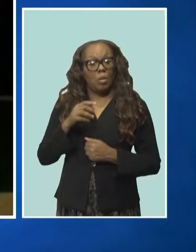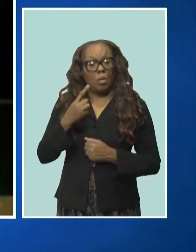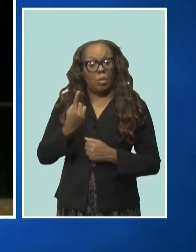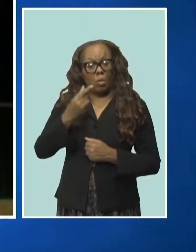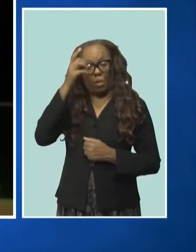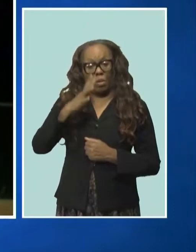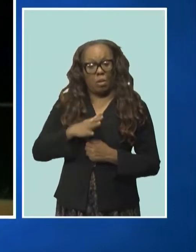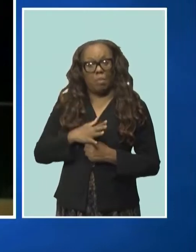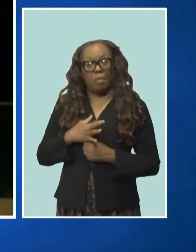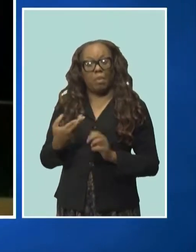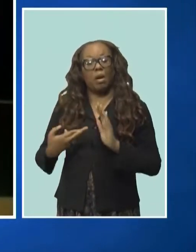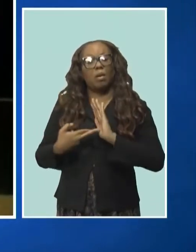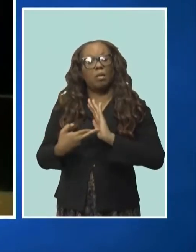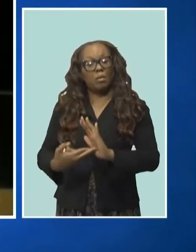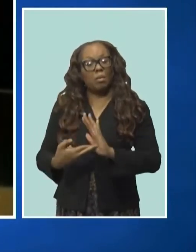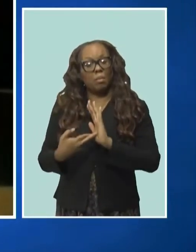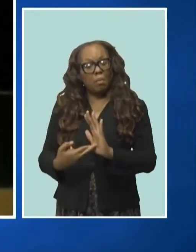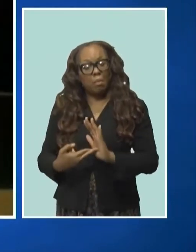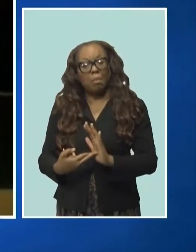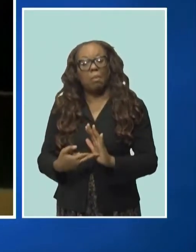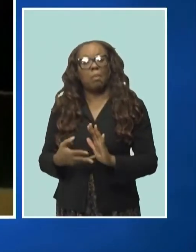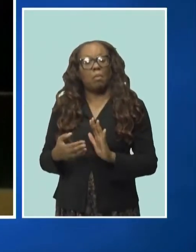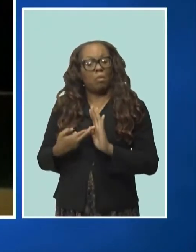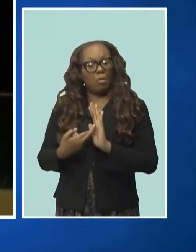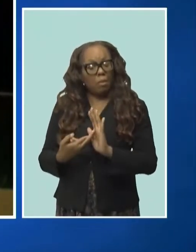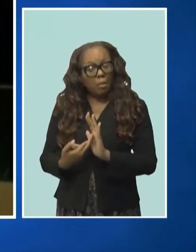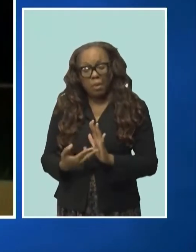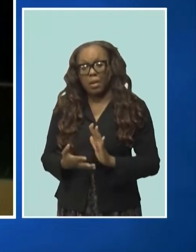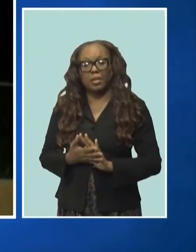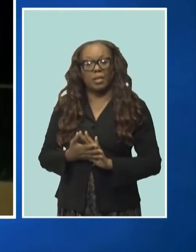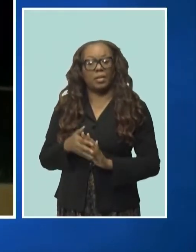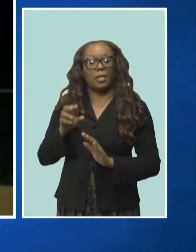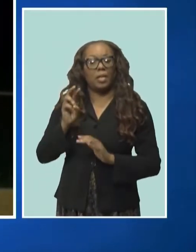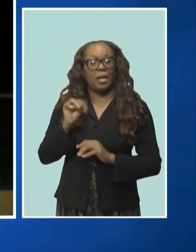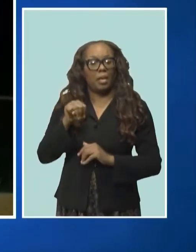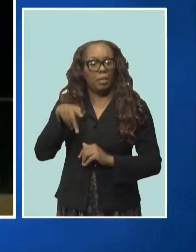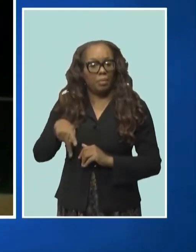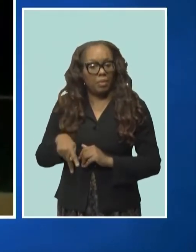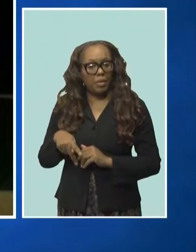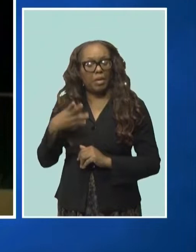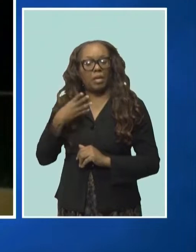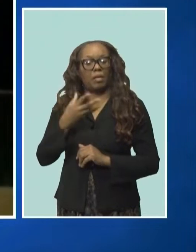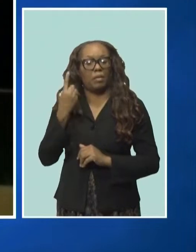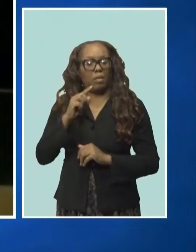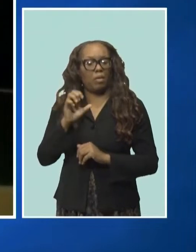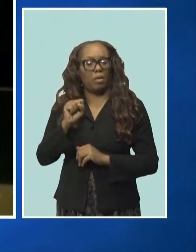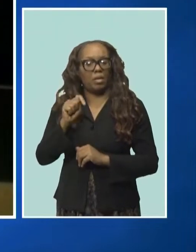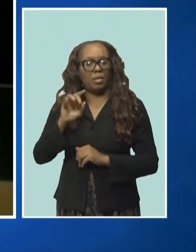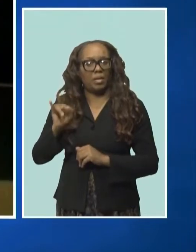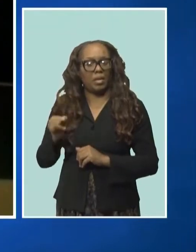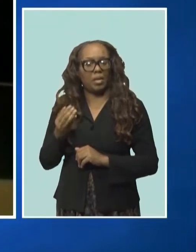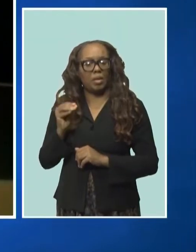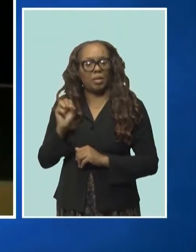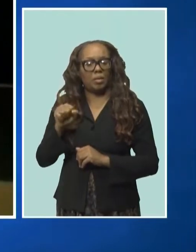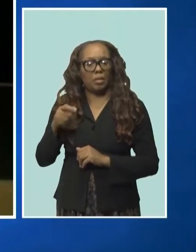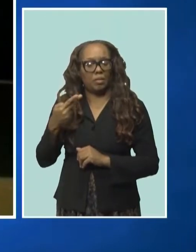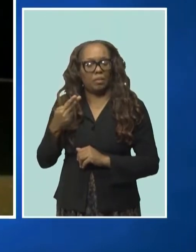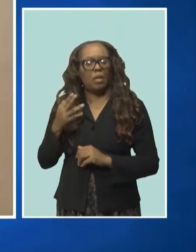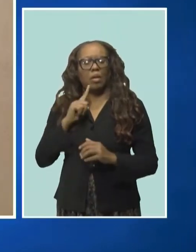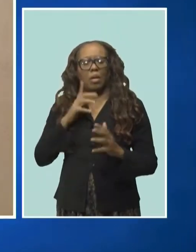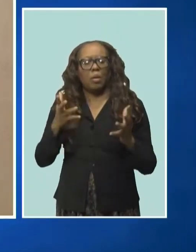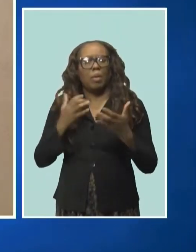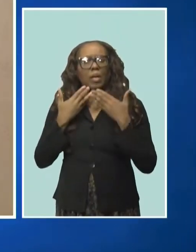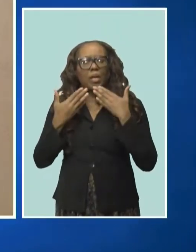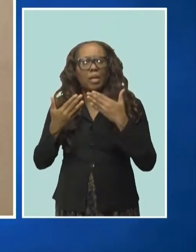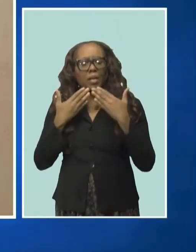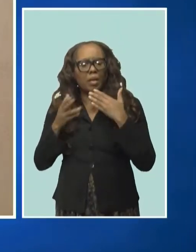engaged in the budget debate. He thanked AG Marshall and the National Peace Program for their assistance in organizing the competition.